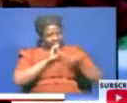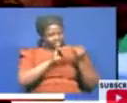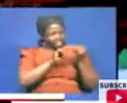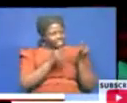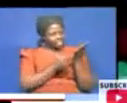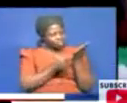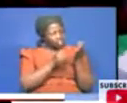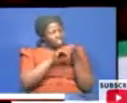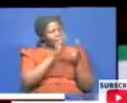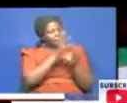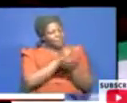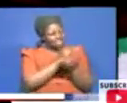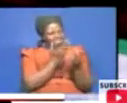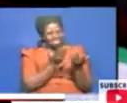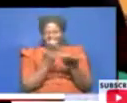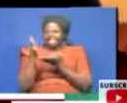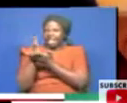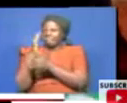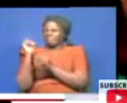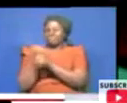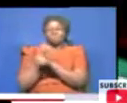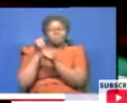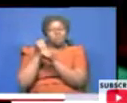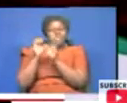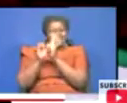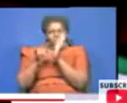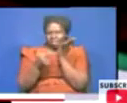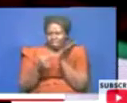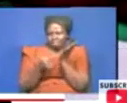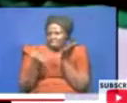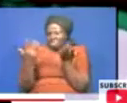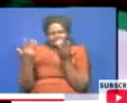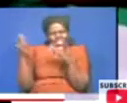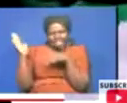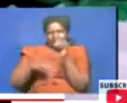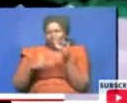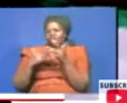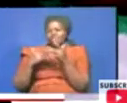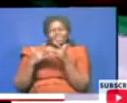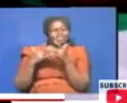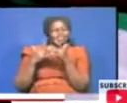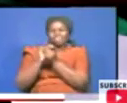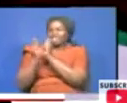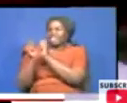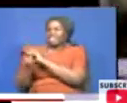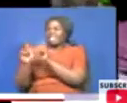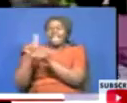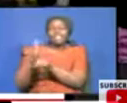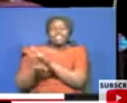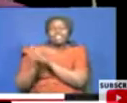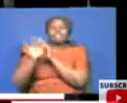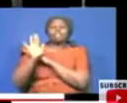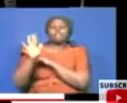Some may not come in because, like technology, they may not manage to bring everything in their mother tongue, because some of